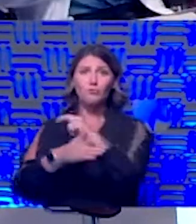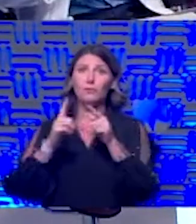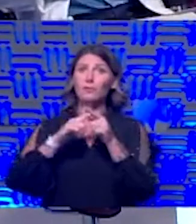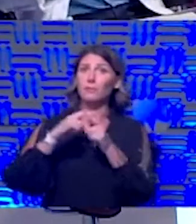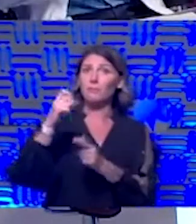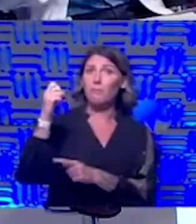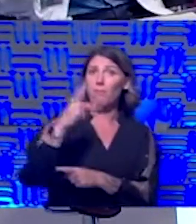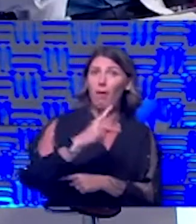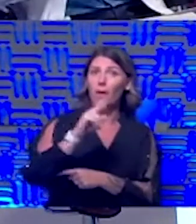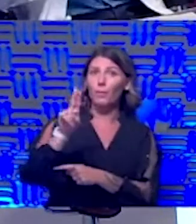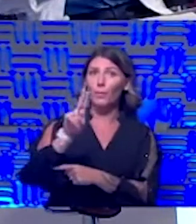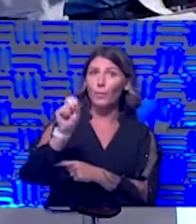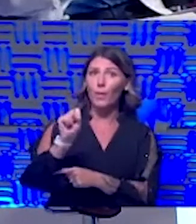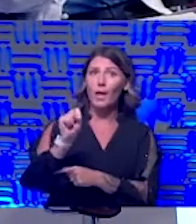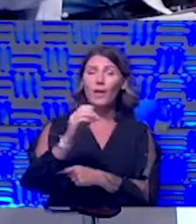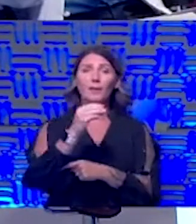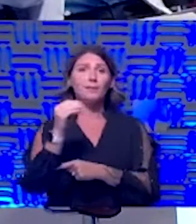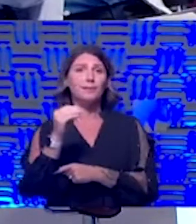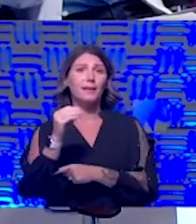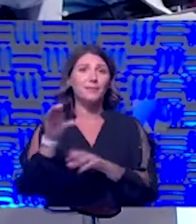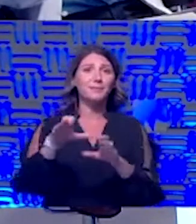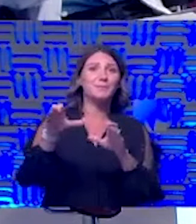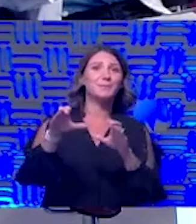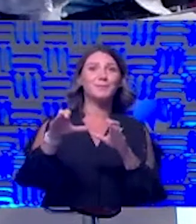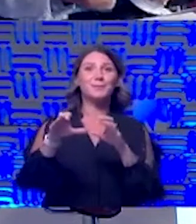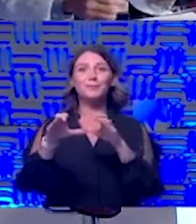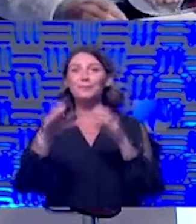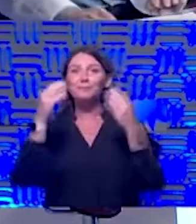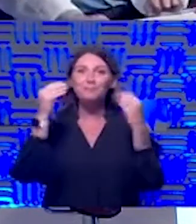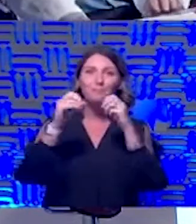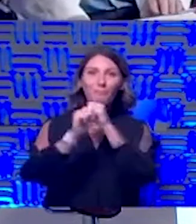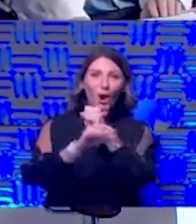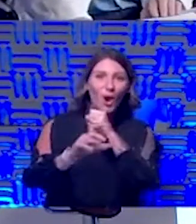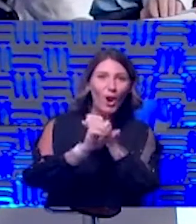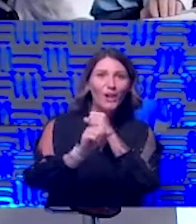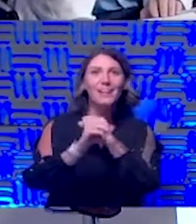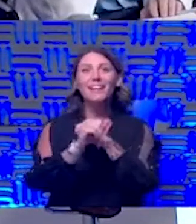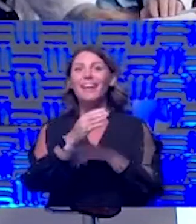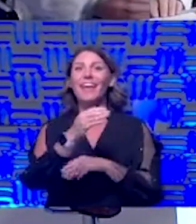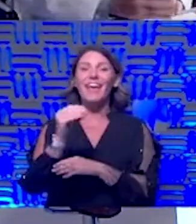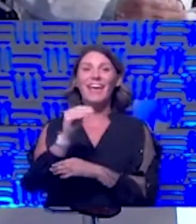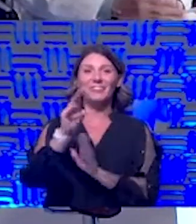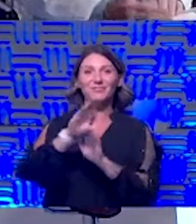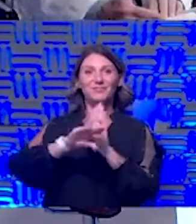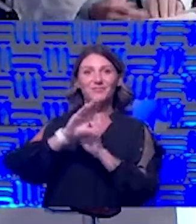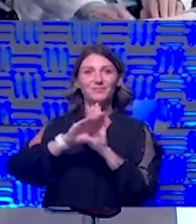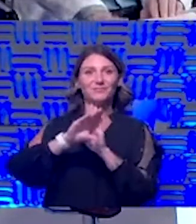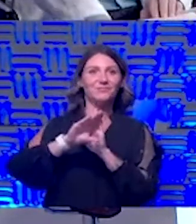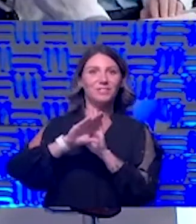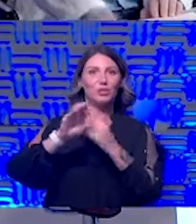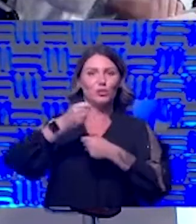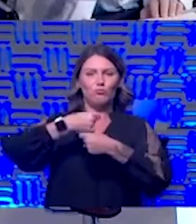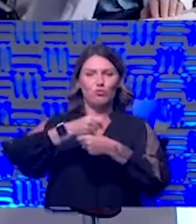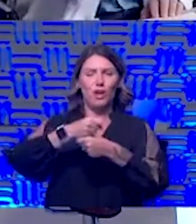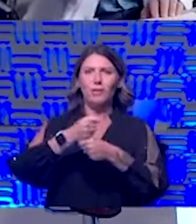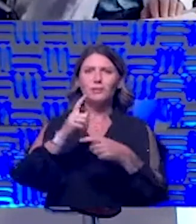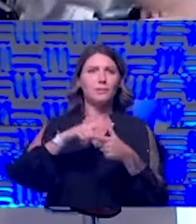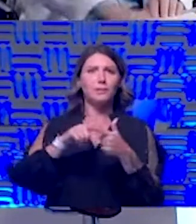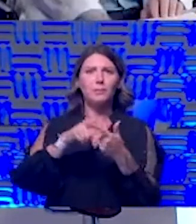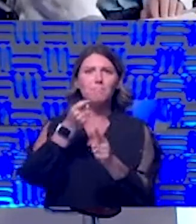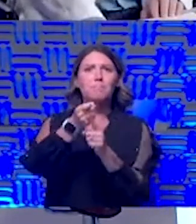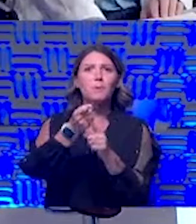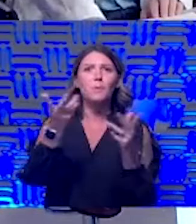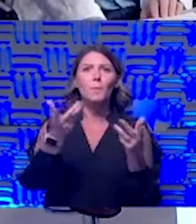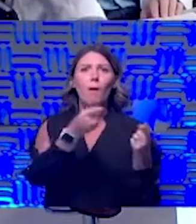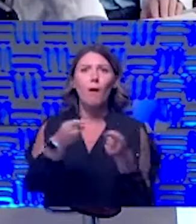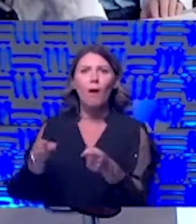had a career in marketing and video production that made you feel pretty comfortable here in the studio. But then something took a turn in your life. Talk to us a little bit about